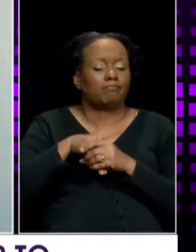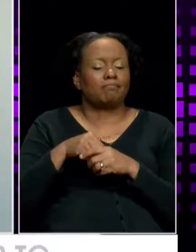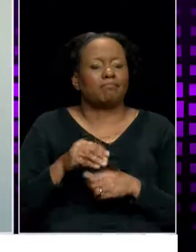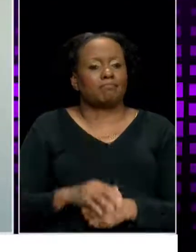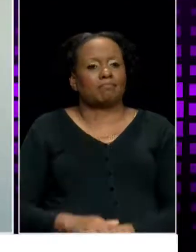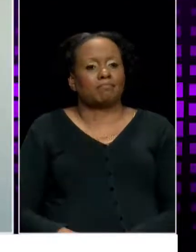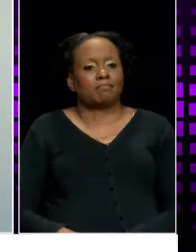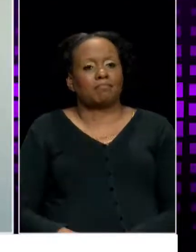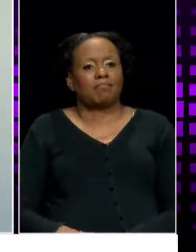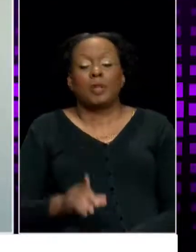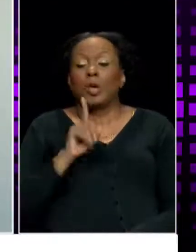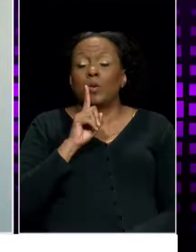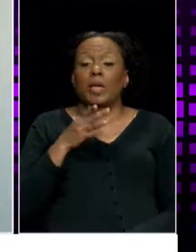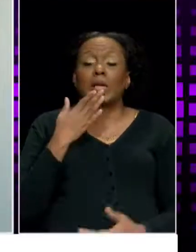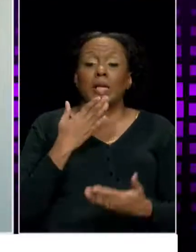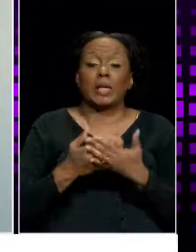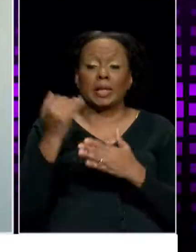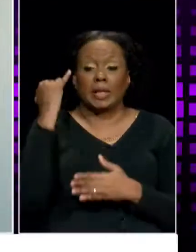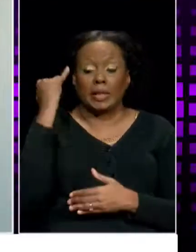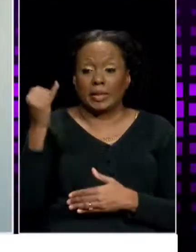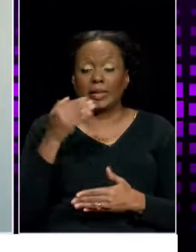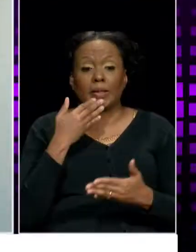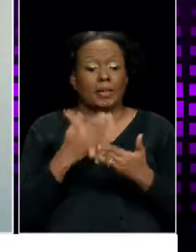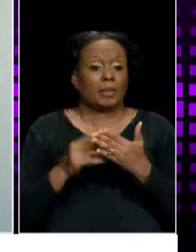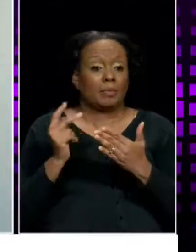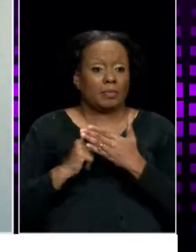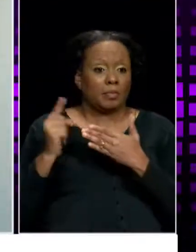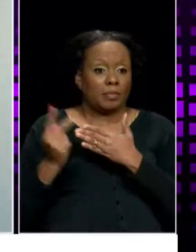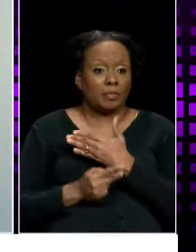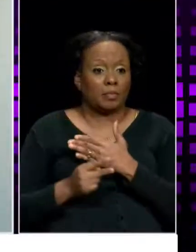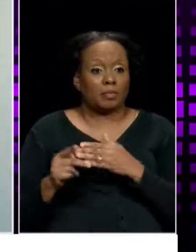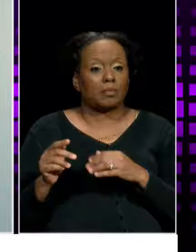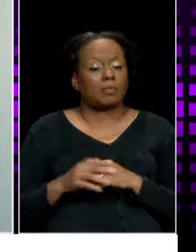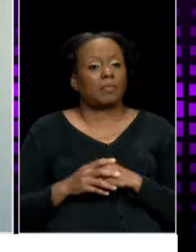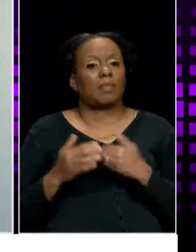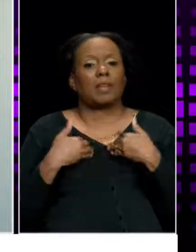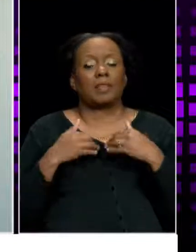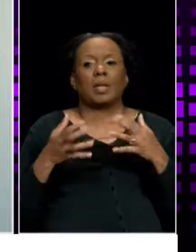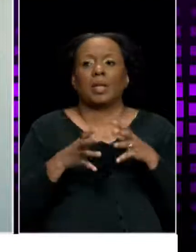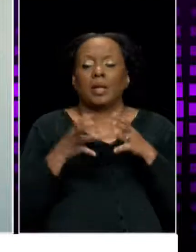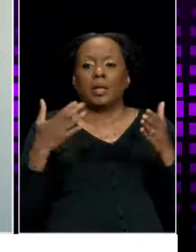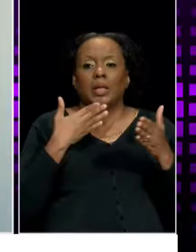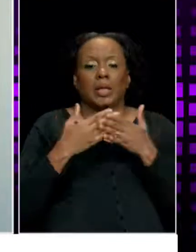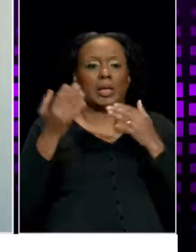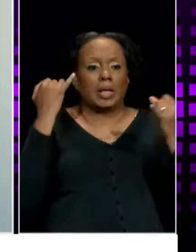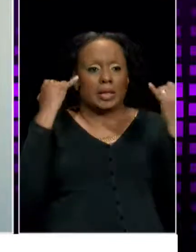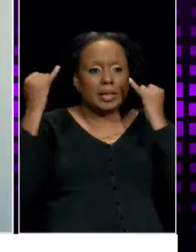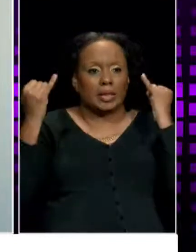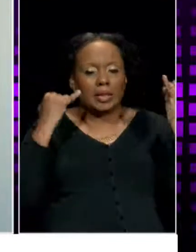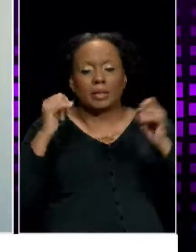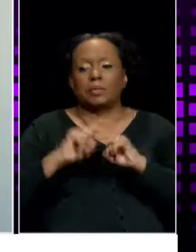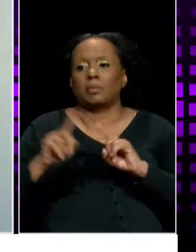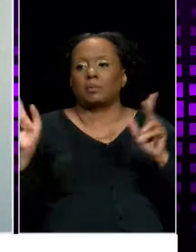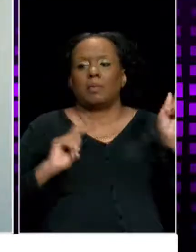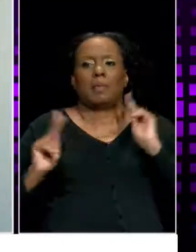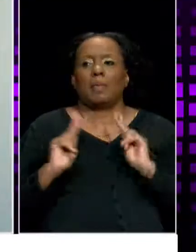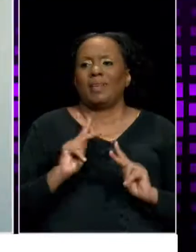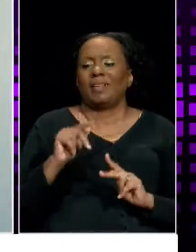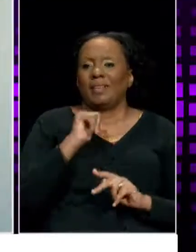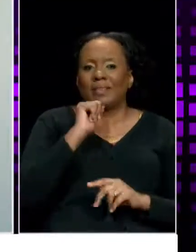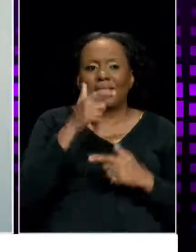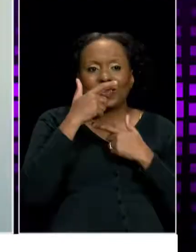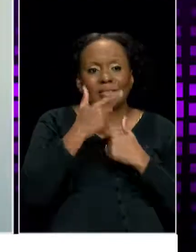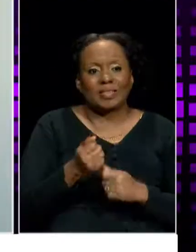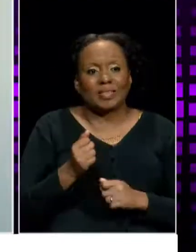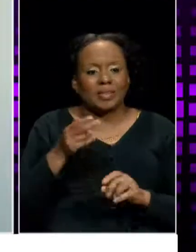it's a great initiative. The problem I find is that there is many initiatives, but individuals don't feel inclined or interested in